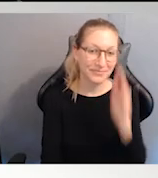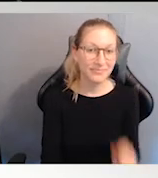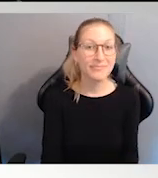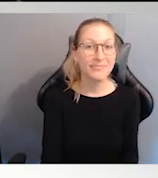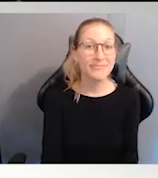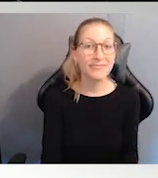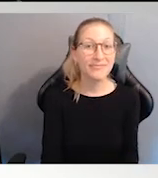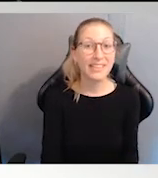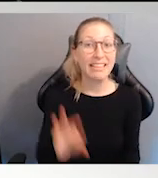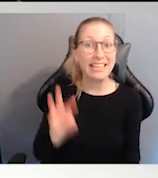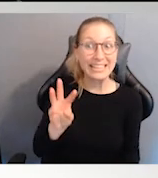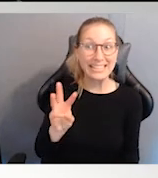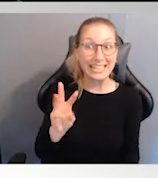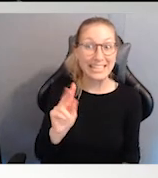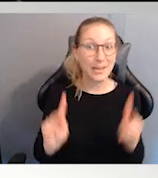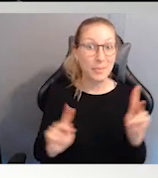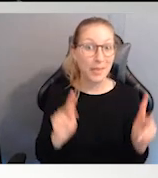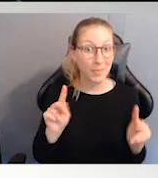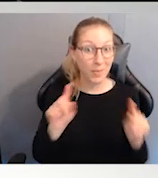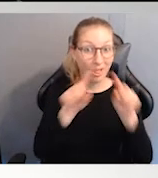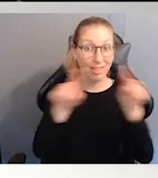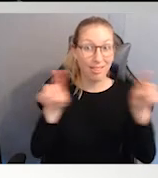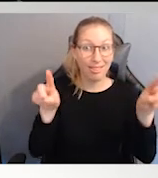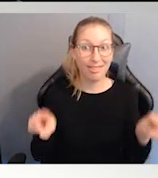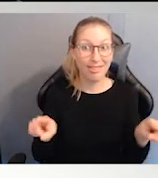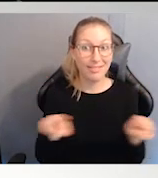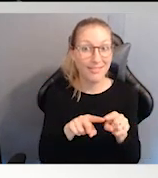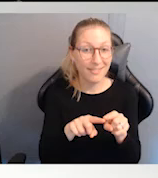old officers that we had.